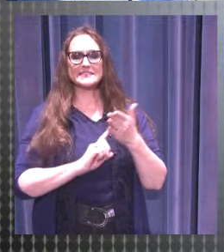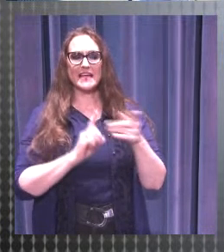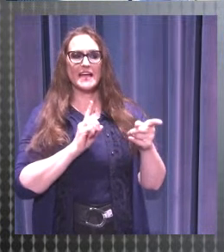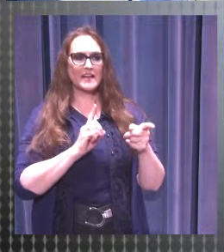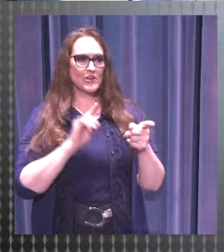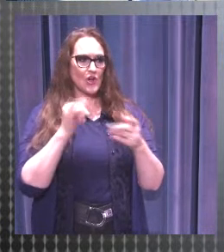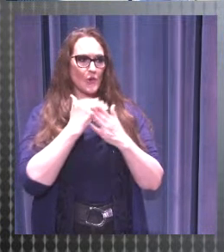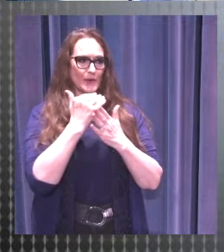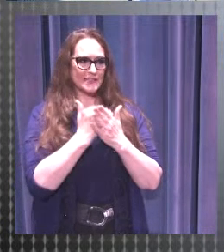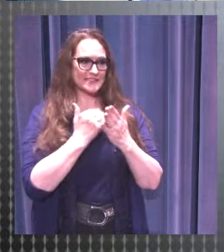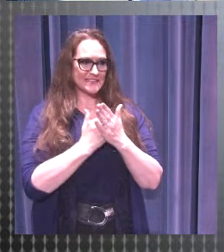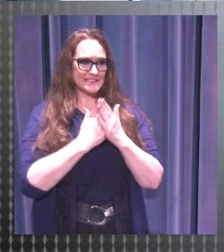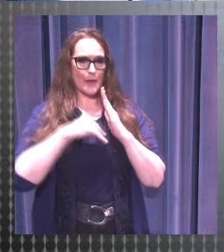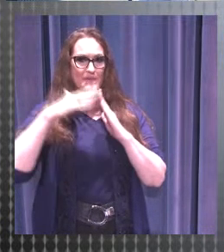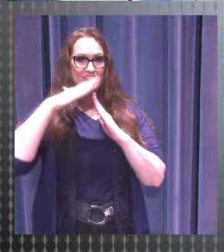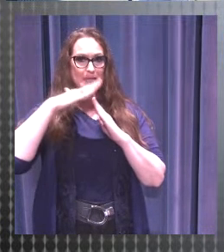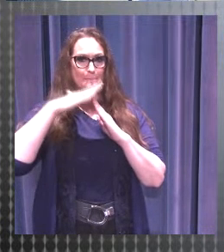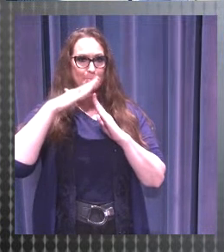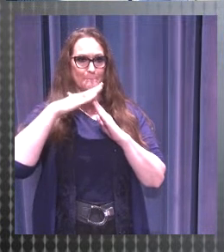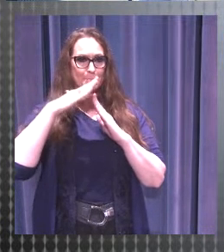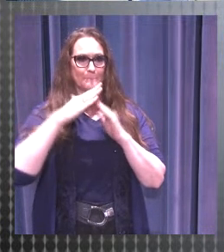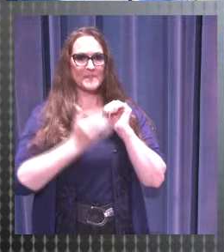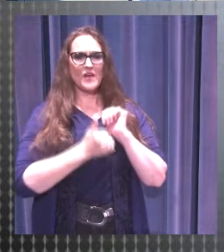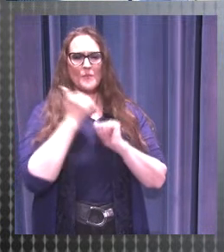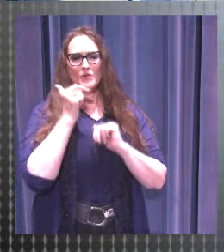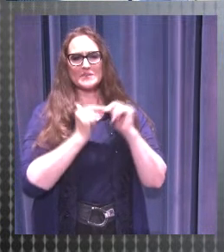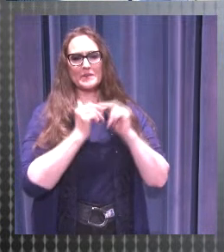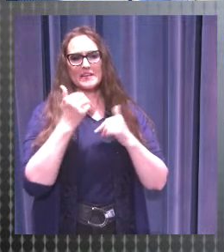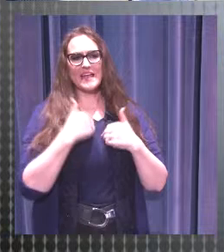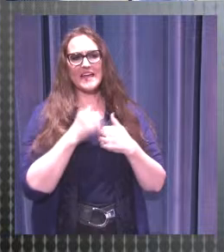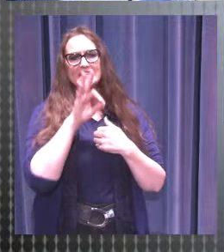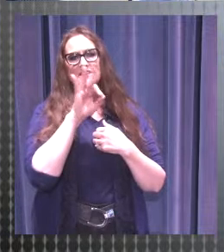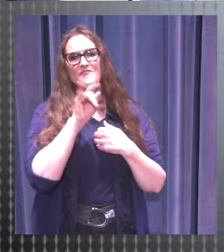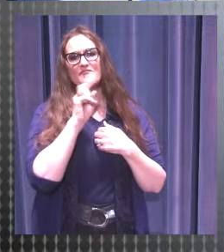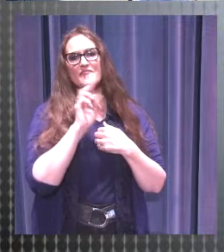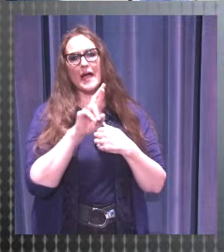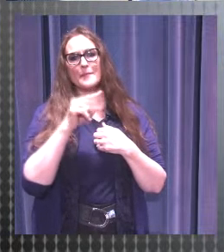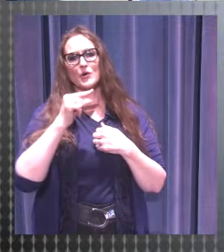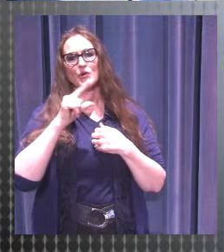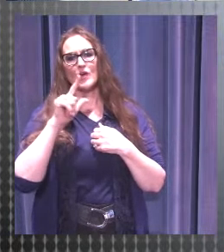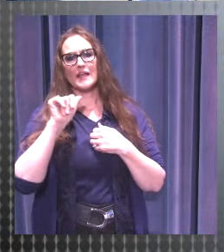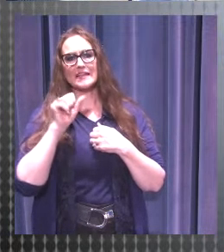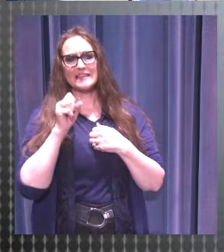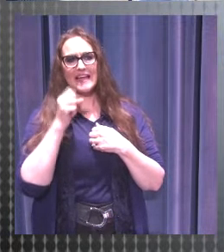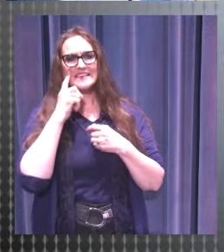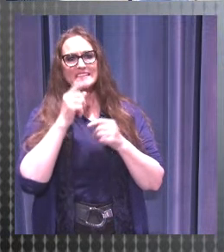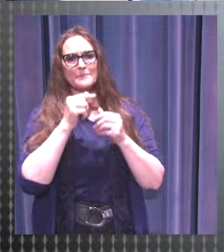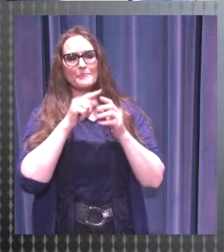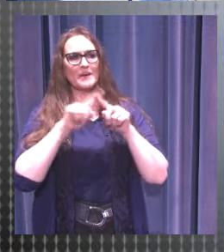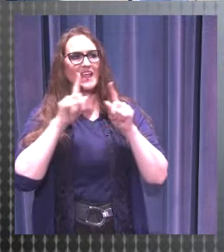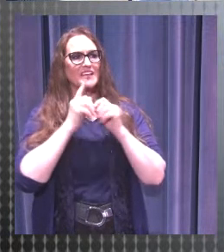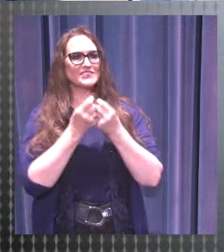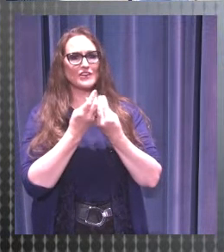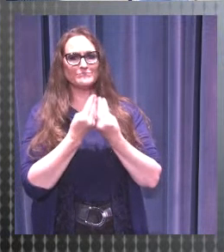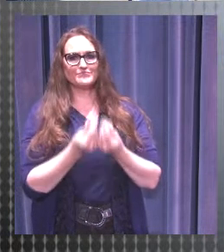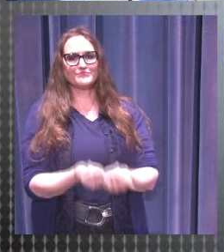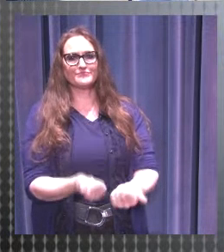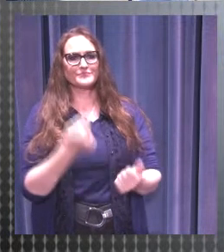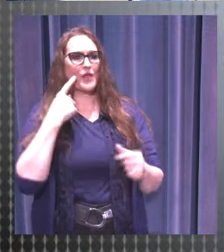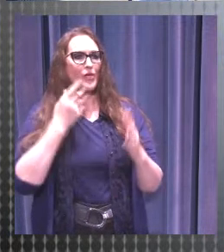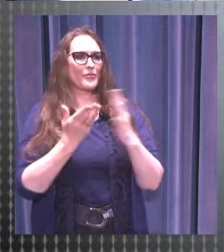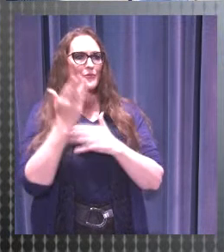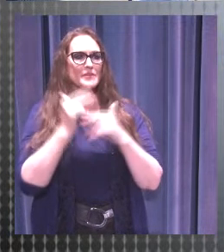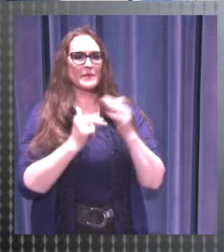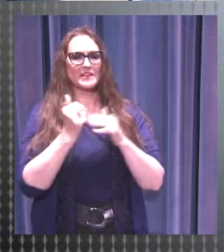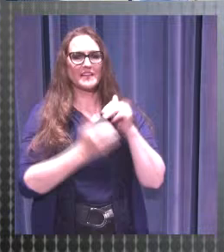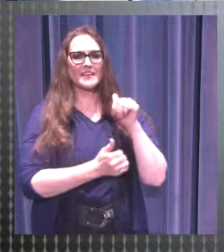as listed up top. Most of the building has fiberglass component which has deteriorated through the building. That is the main ductwork in the